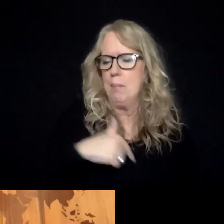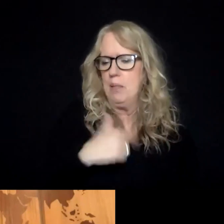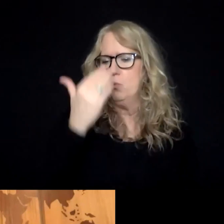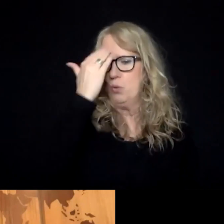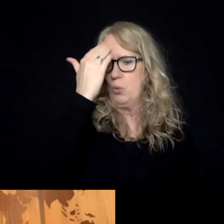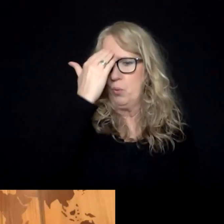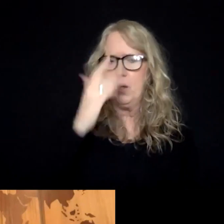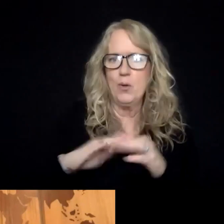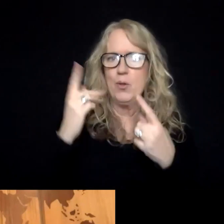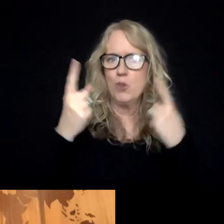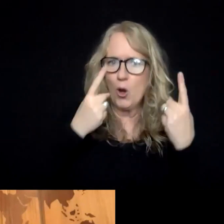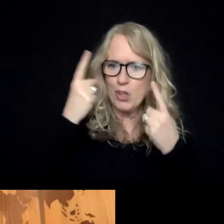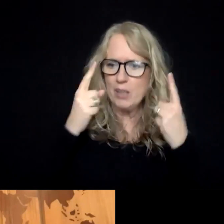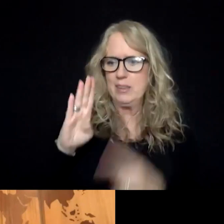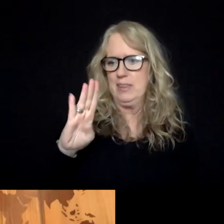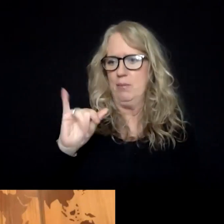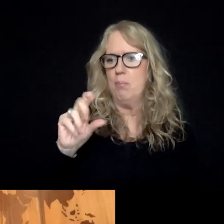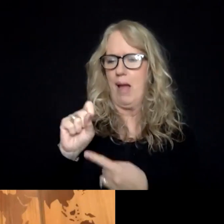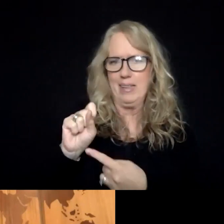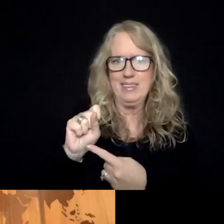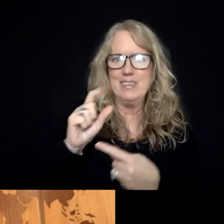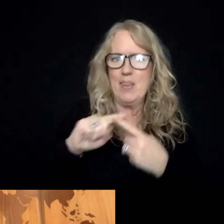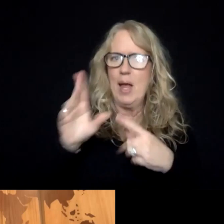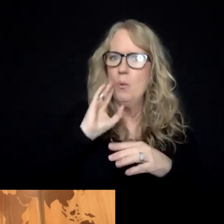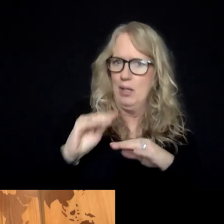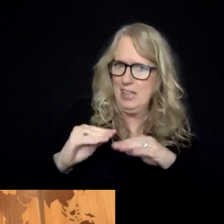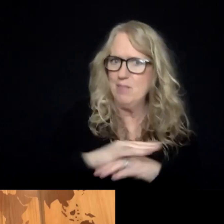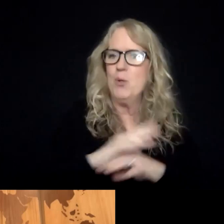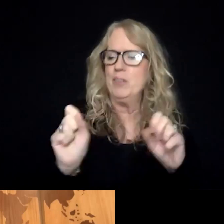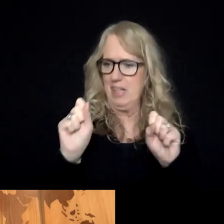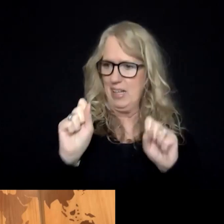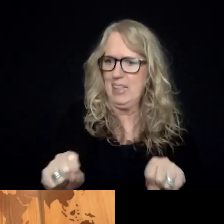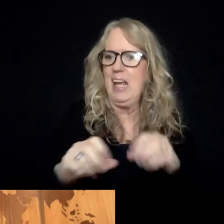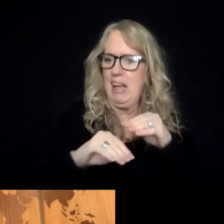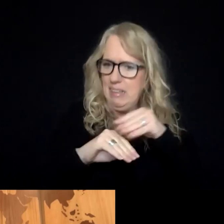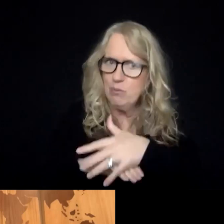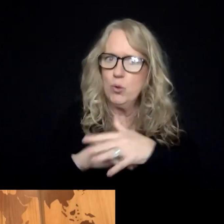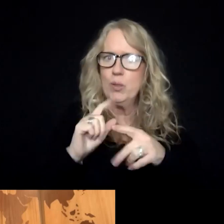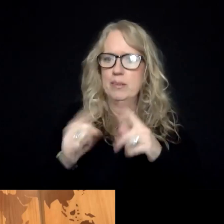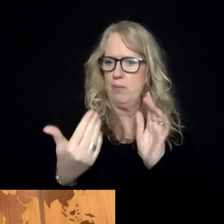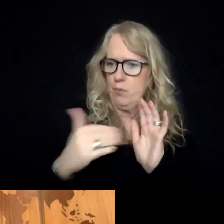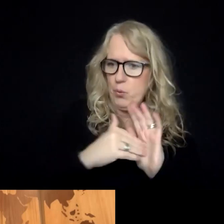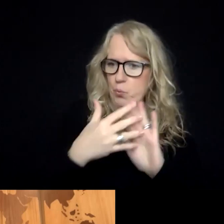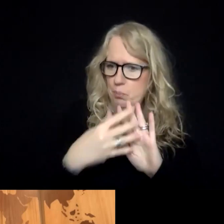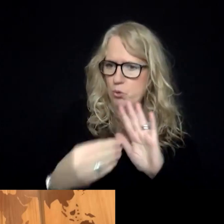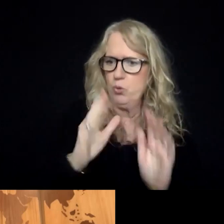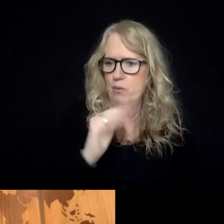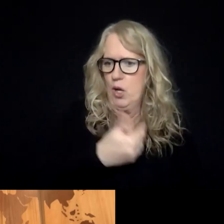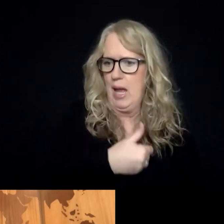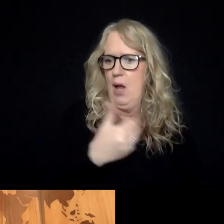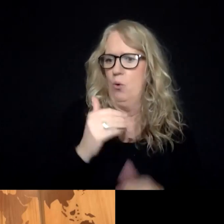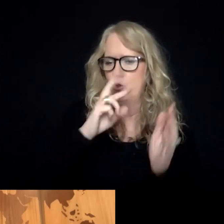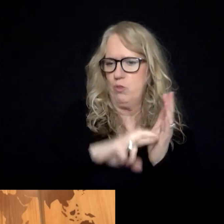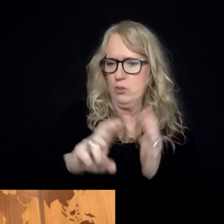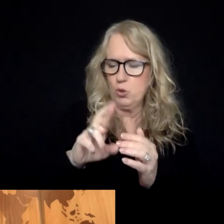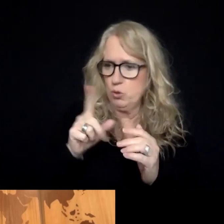there are cognitive biases that influence which directions we go and could also influence the reproducibility of the research we do. But have